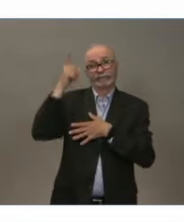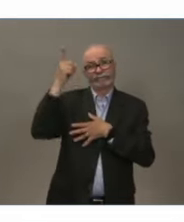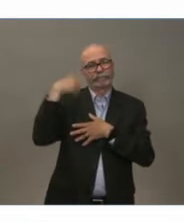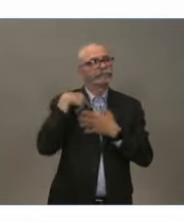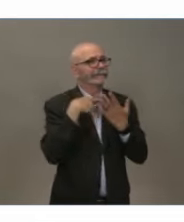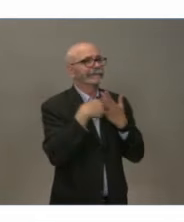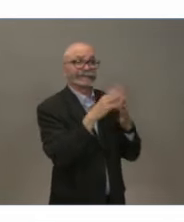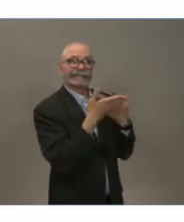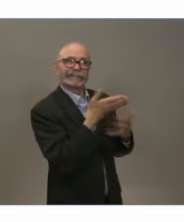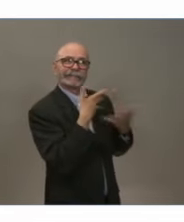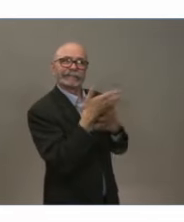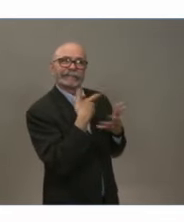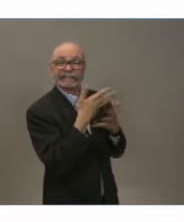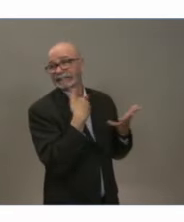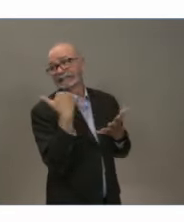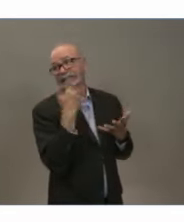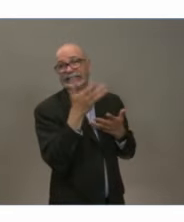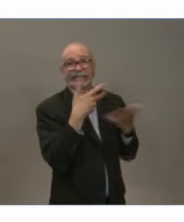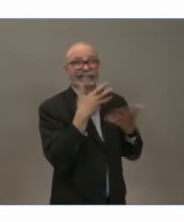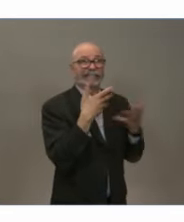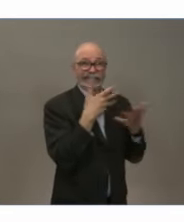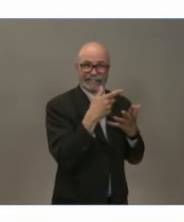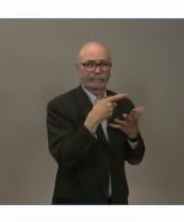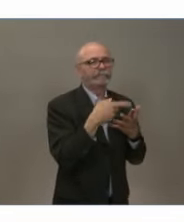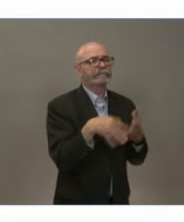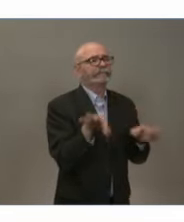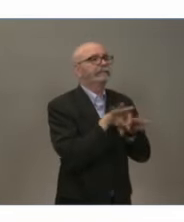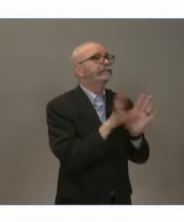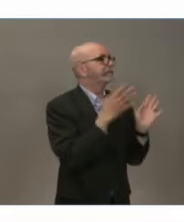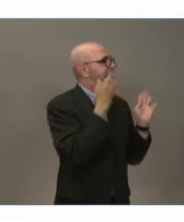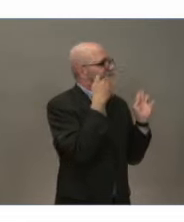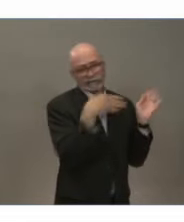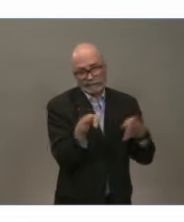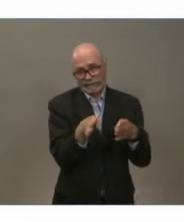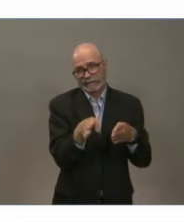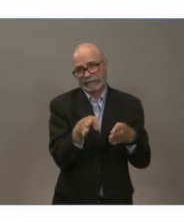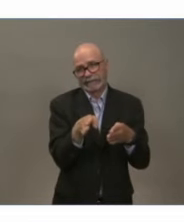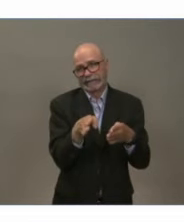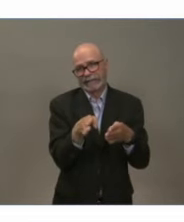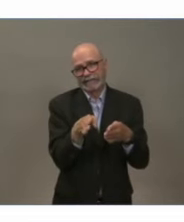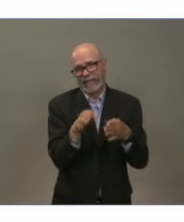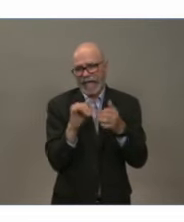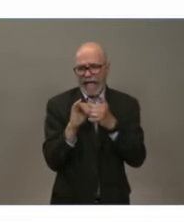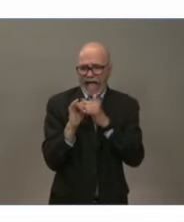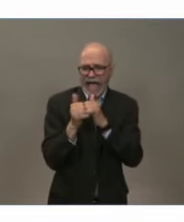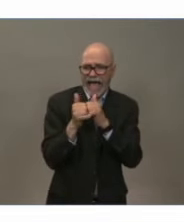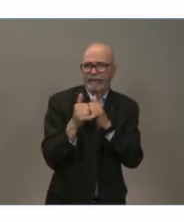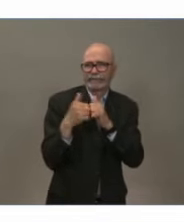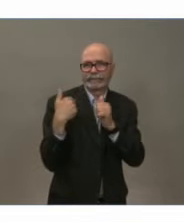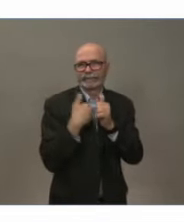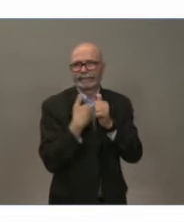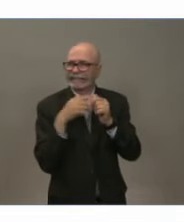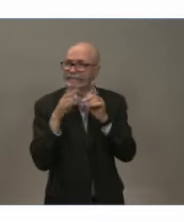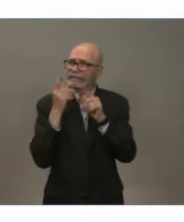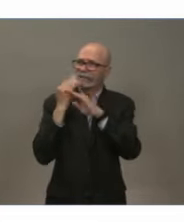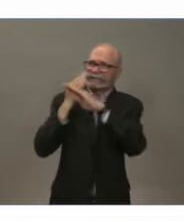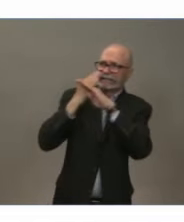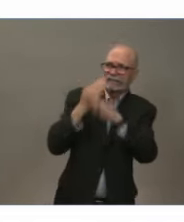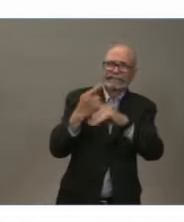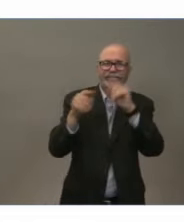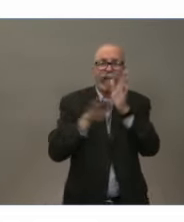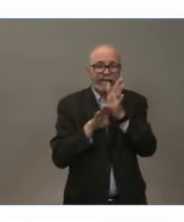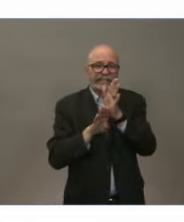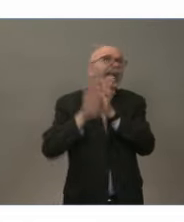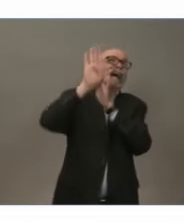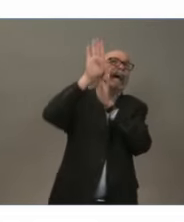devoting all of our time up until very recently about the front end of this curve. What do we need to put in place to minimize the slope